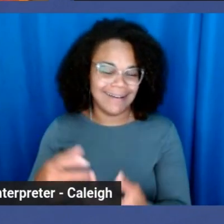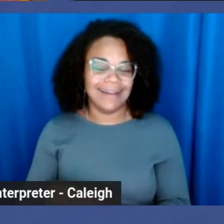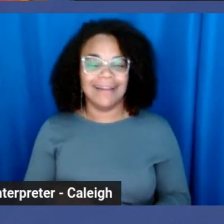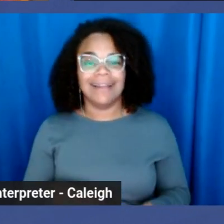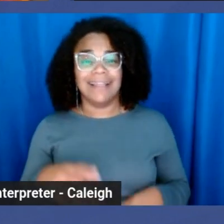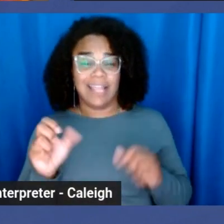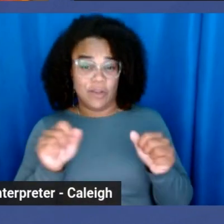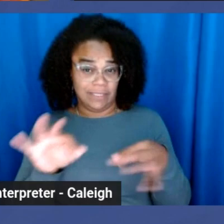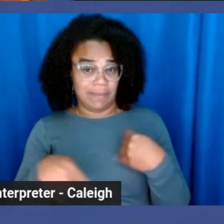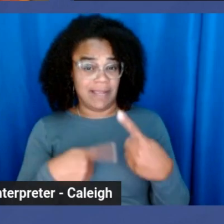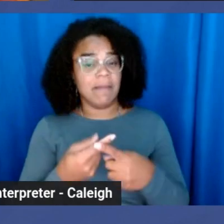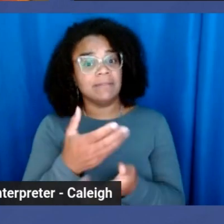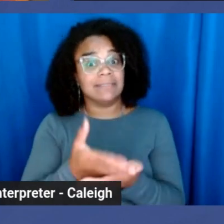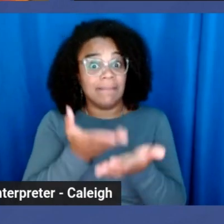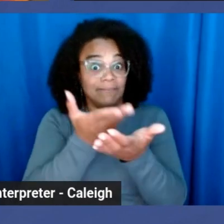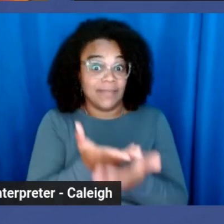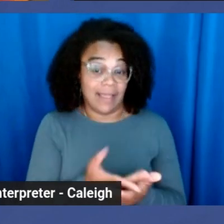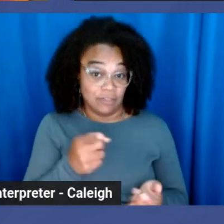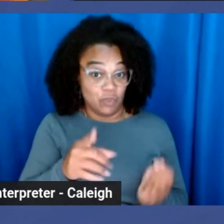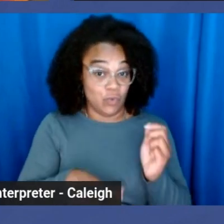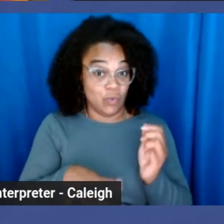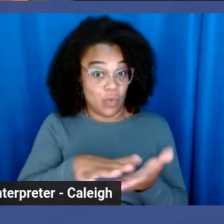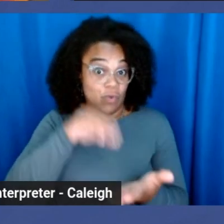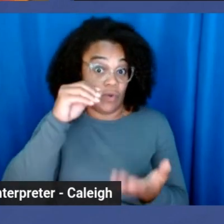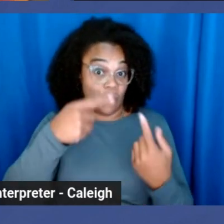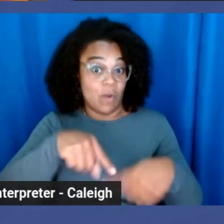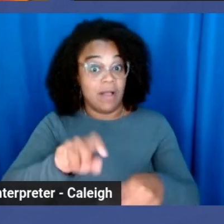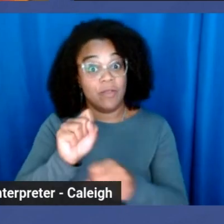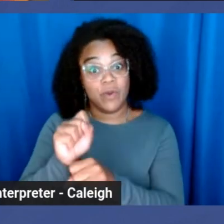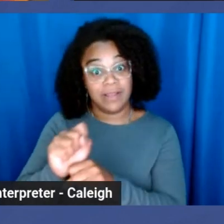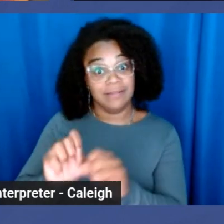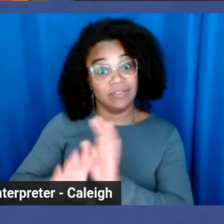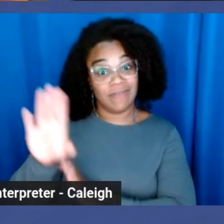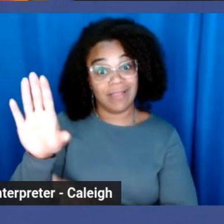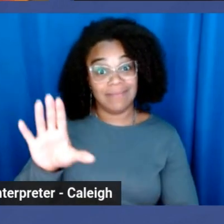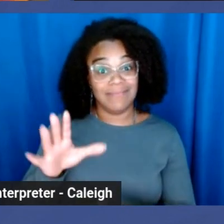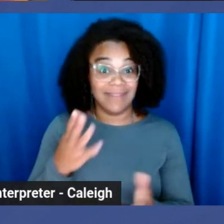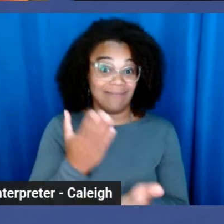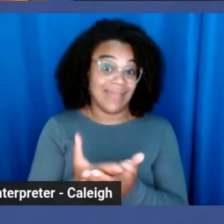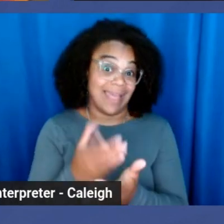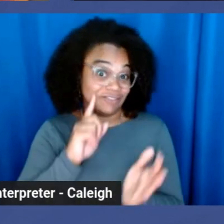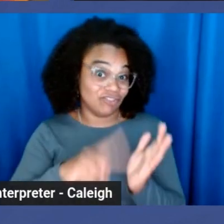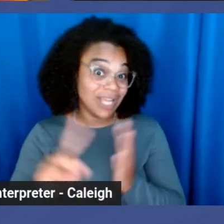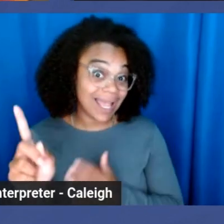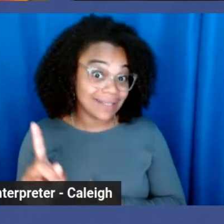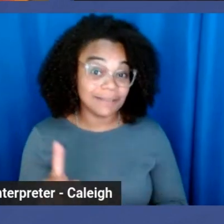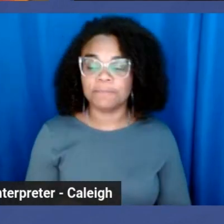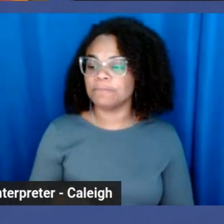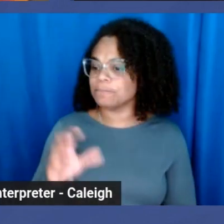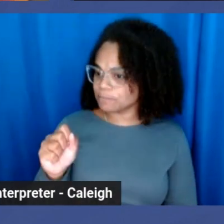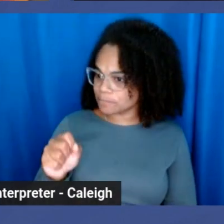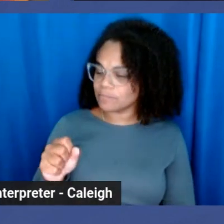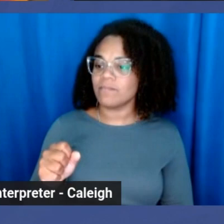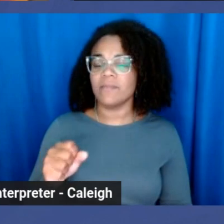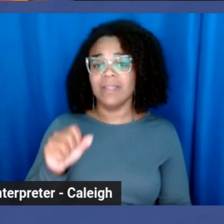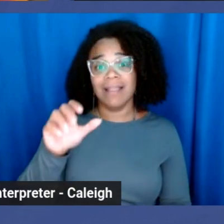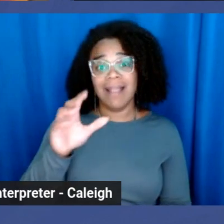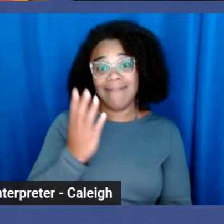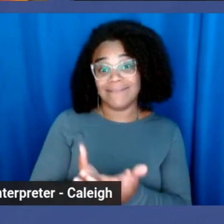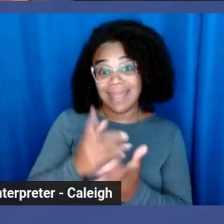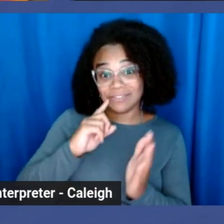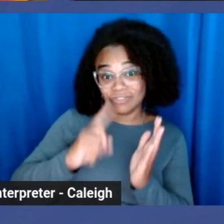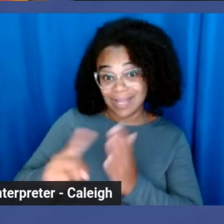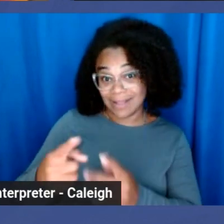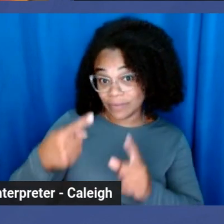truths you discovered while working on fact check. Yeah, so I mean, I think, the goal of fact check and what I'm doing is